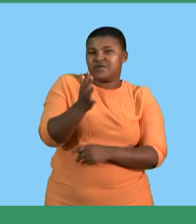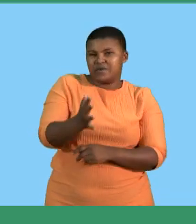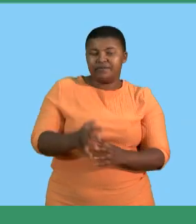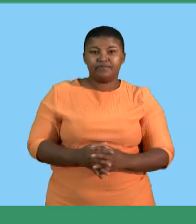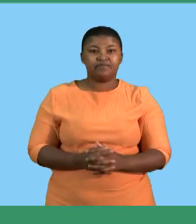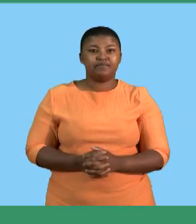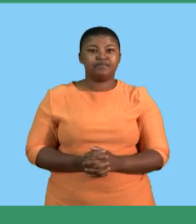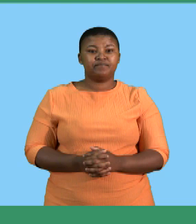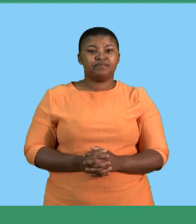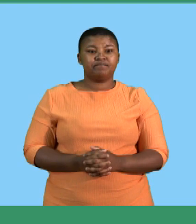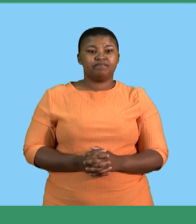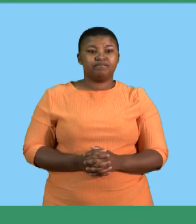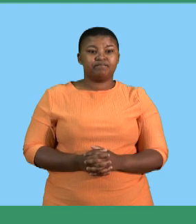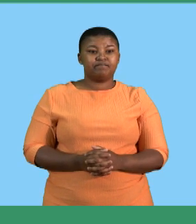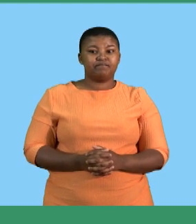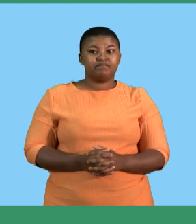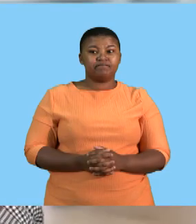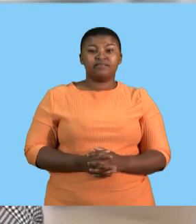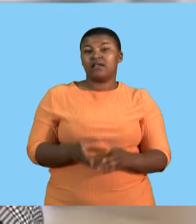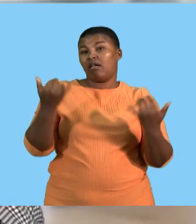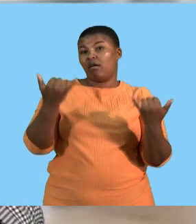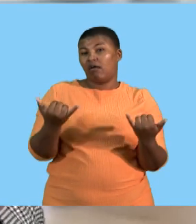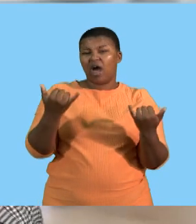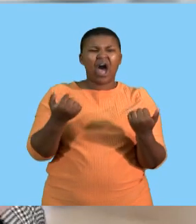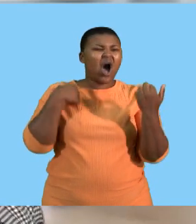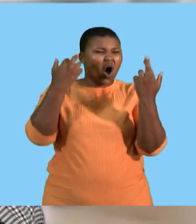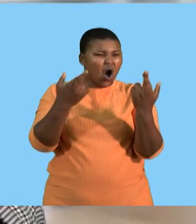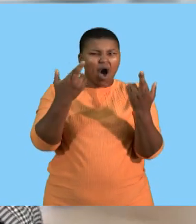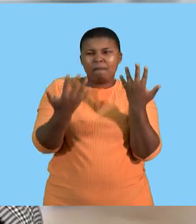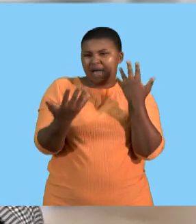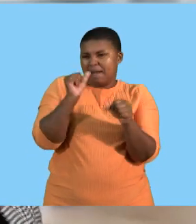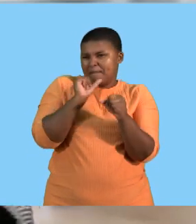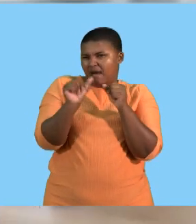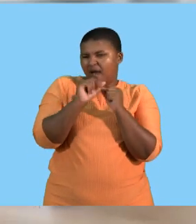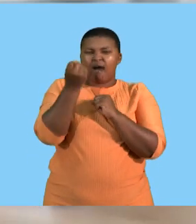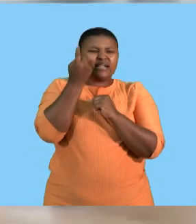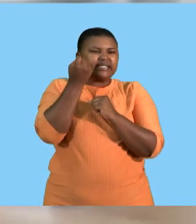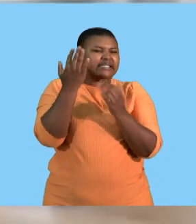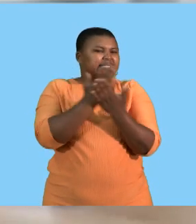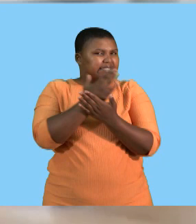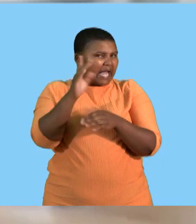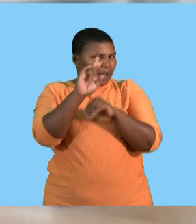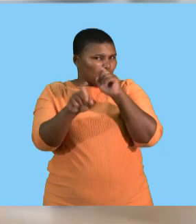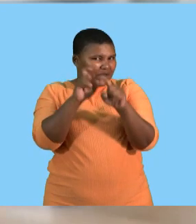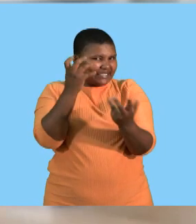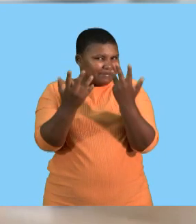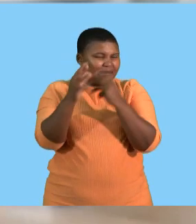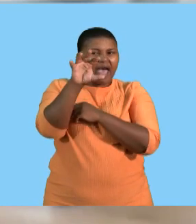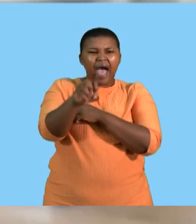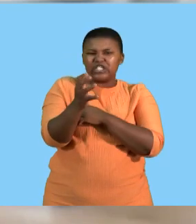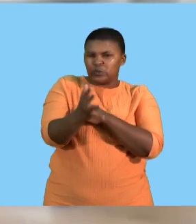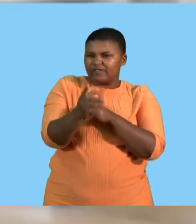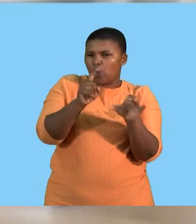productivity. And that is it. I hope you have a bit better idea of some of the questions that might be asked about